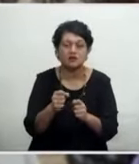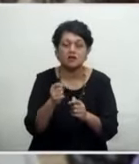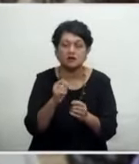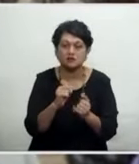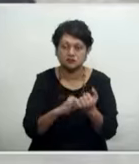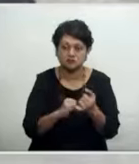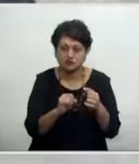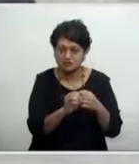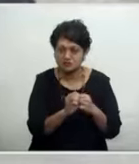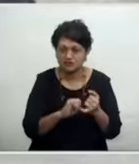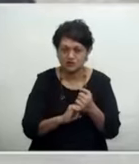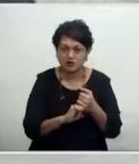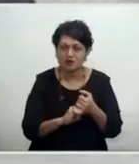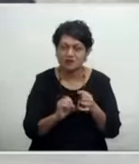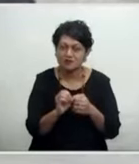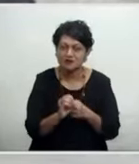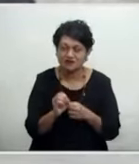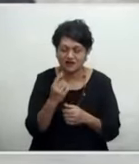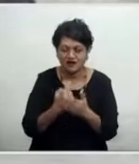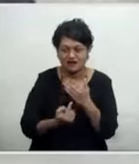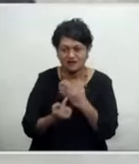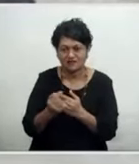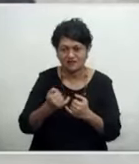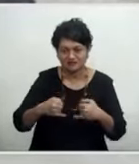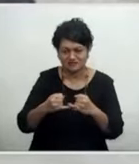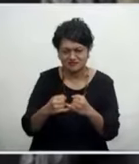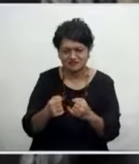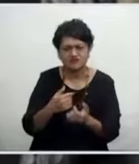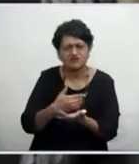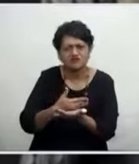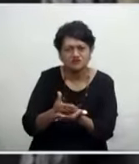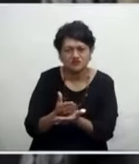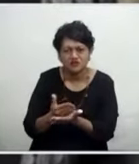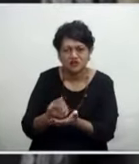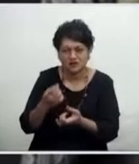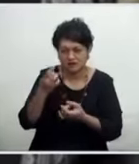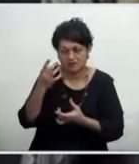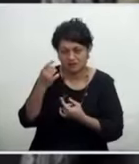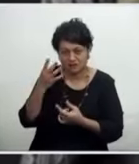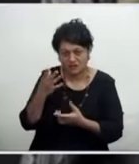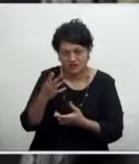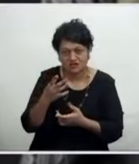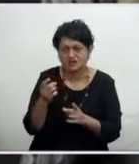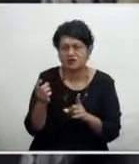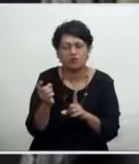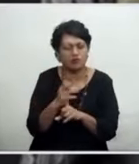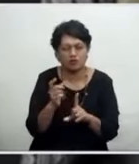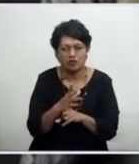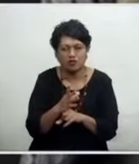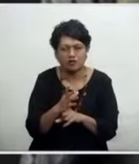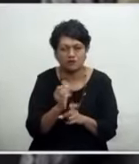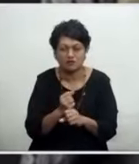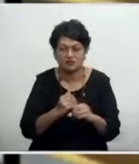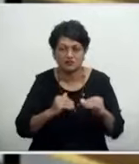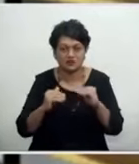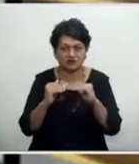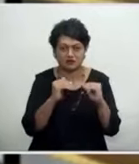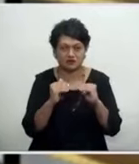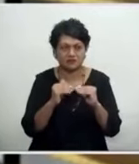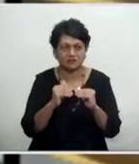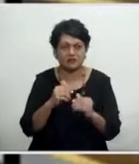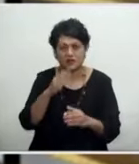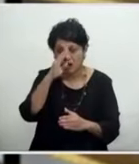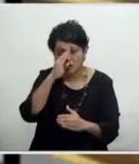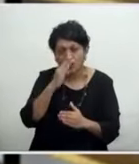says she looks forward to gathering as much information as possible to help her country strive for gender equality. I'm hoping to